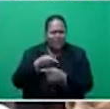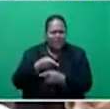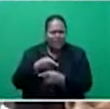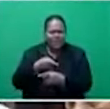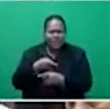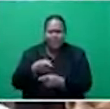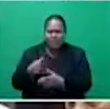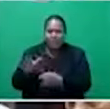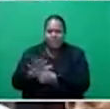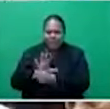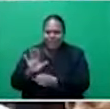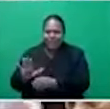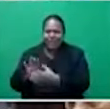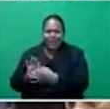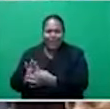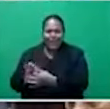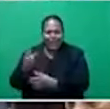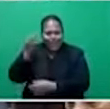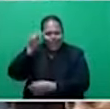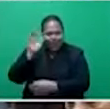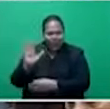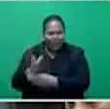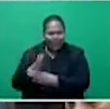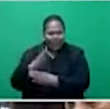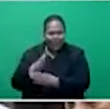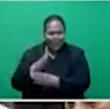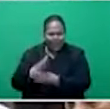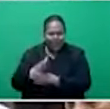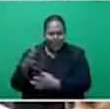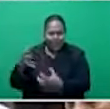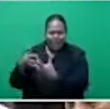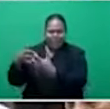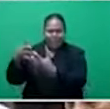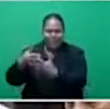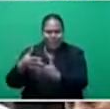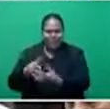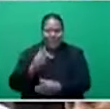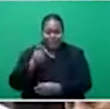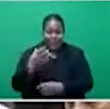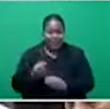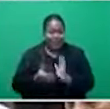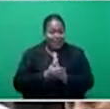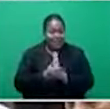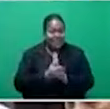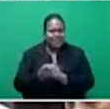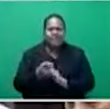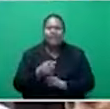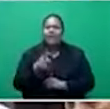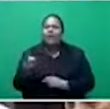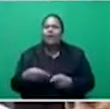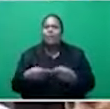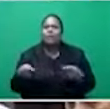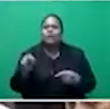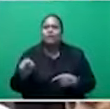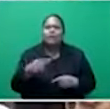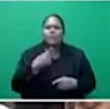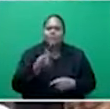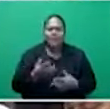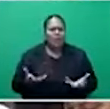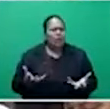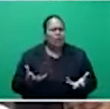travel experience for those people who come into the country. If you already have the management skill sets, they went into all this conjecture. Nobody's going to lose their